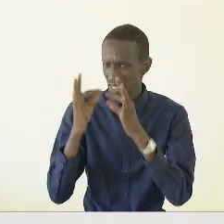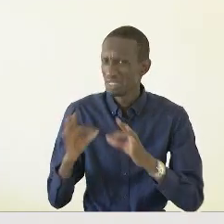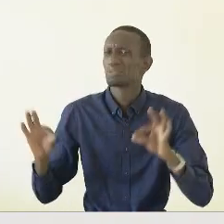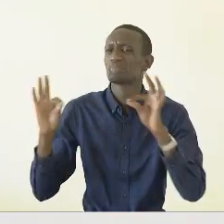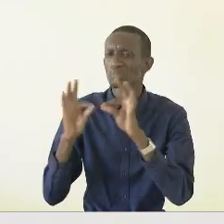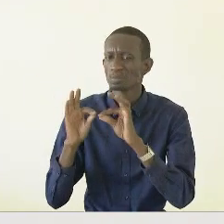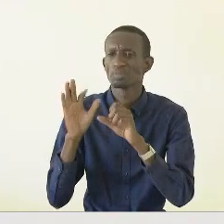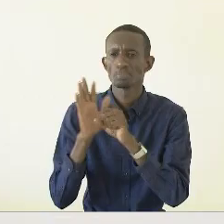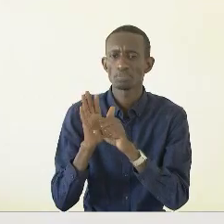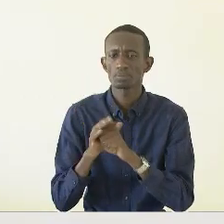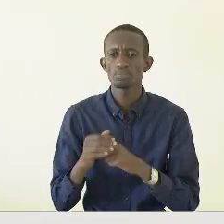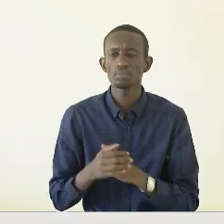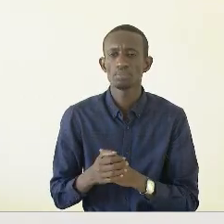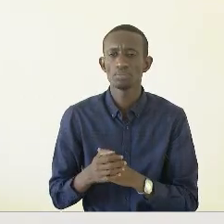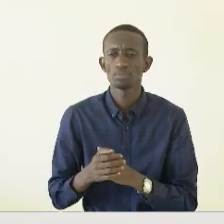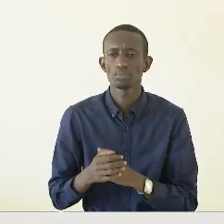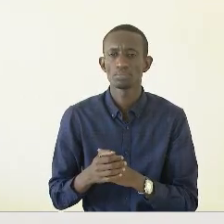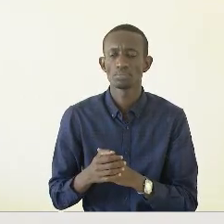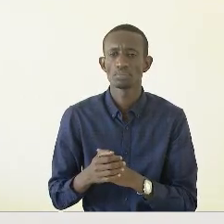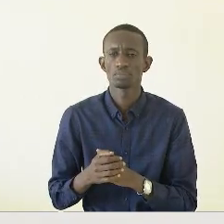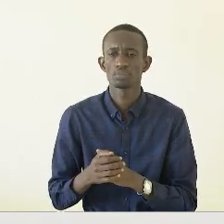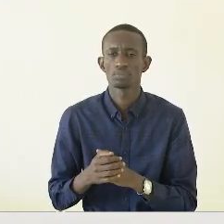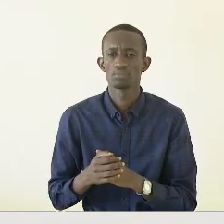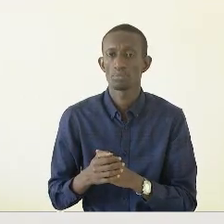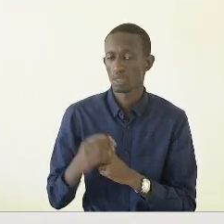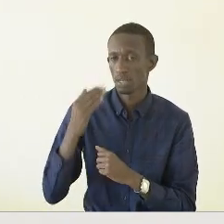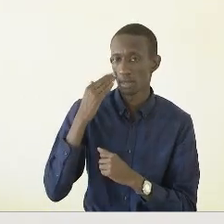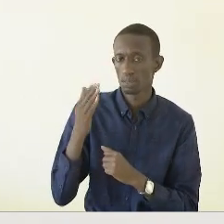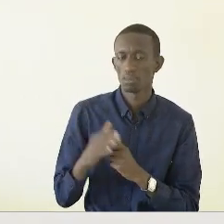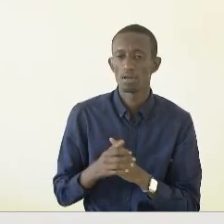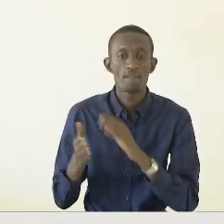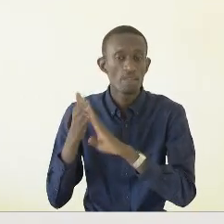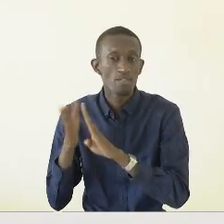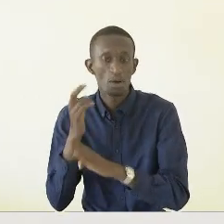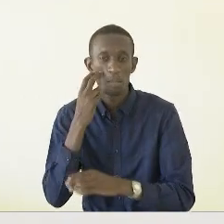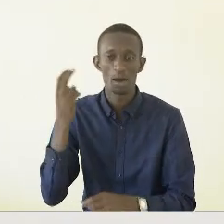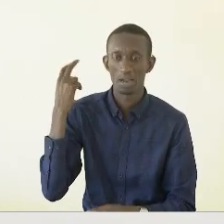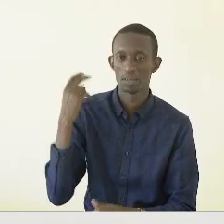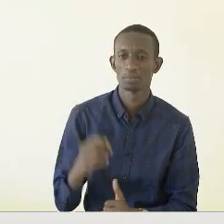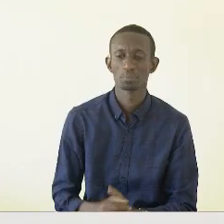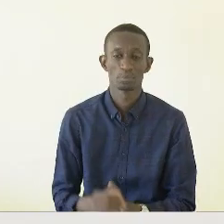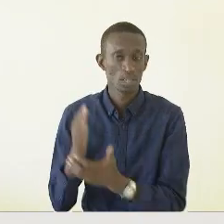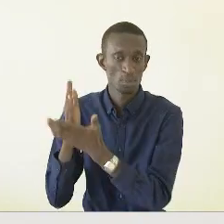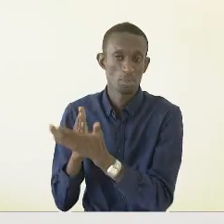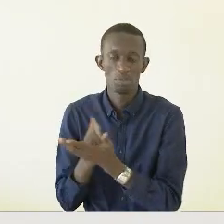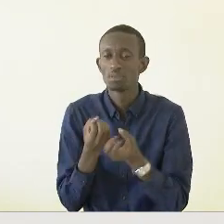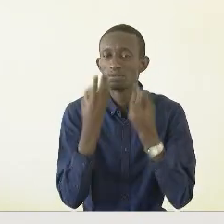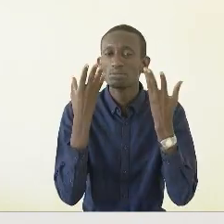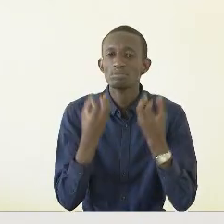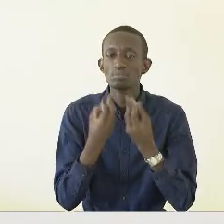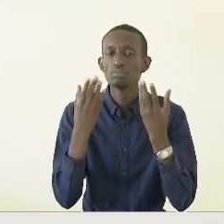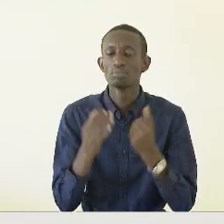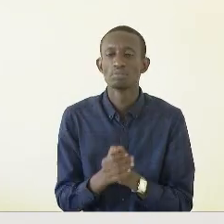important. Now, let us make a quick review of the parts of the flower. We have seen it